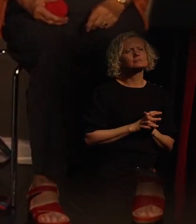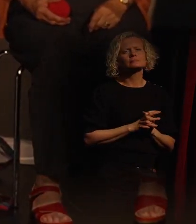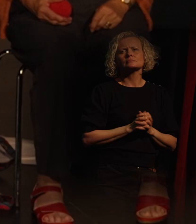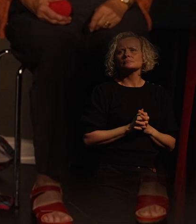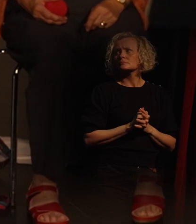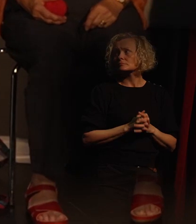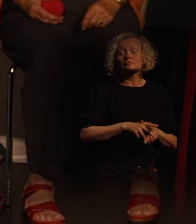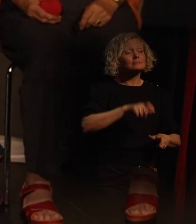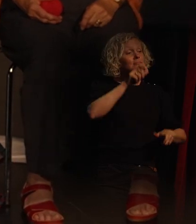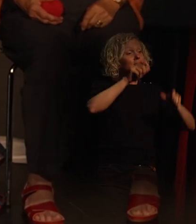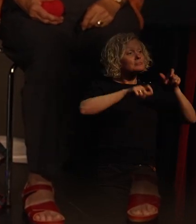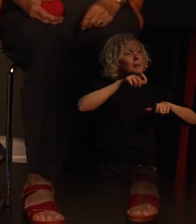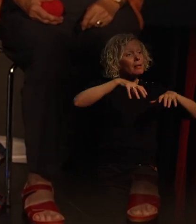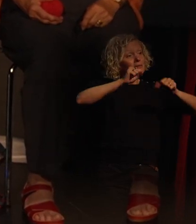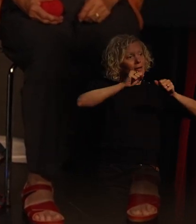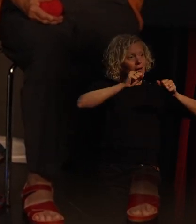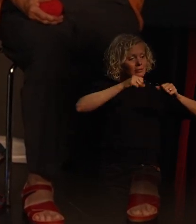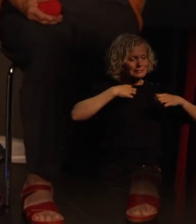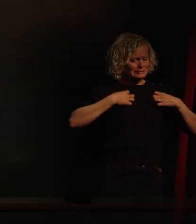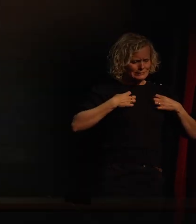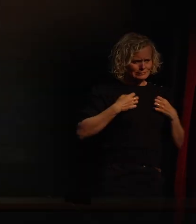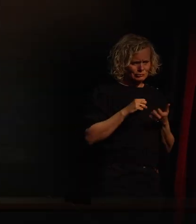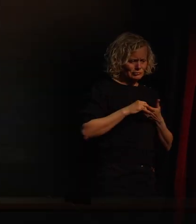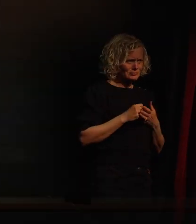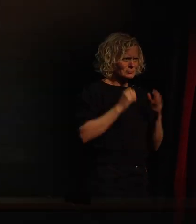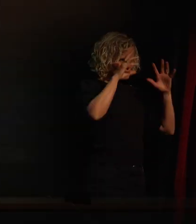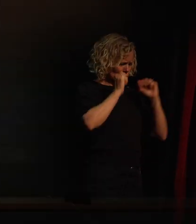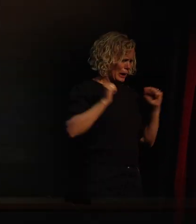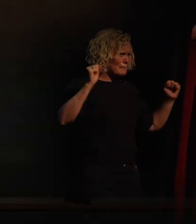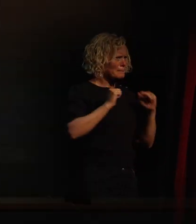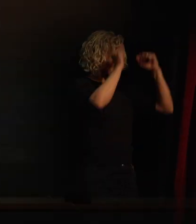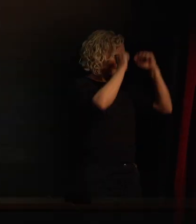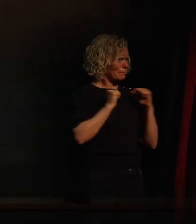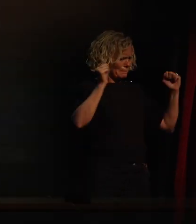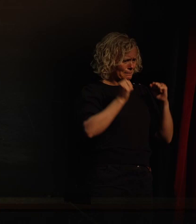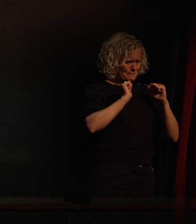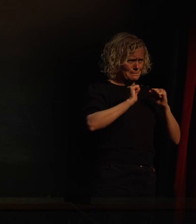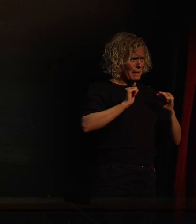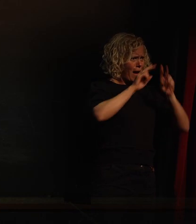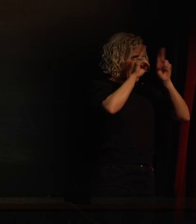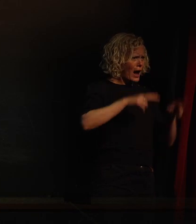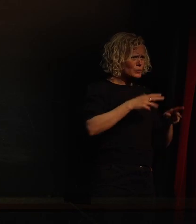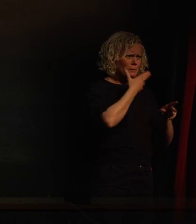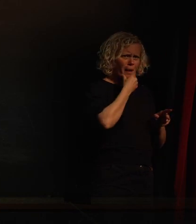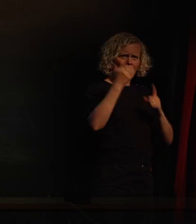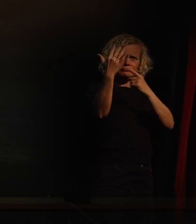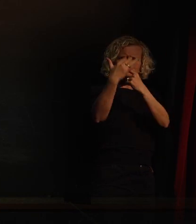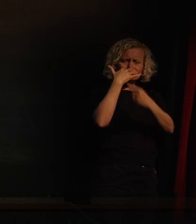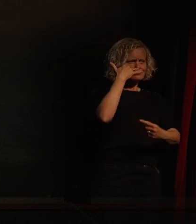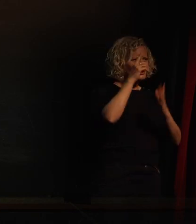Began leaping round their living rooms, mesmerised by a man called Joe